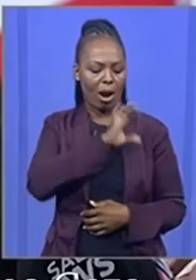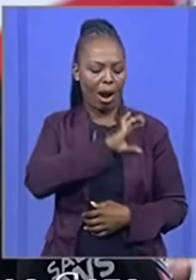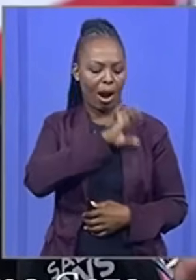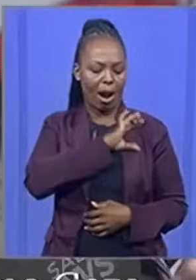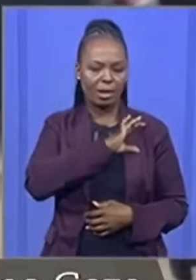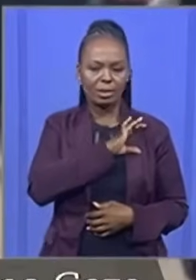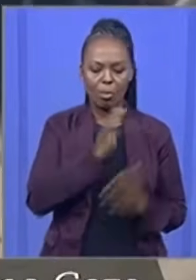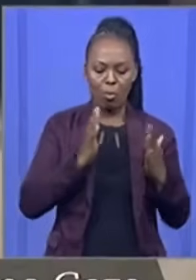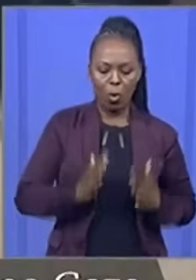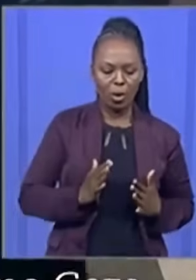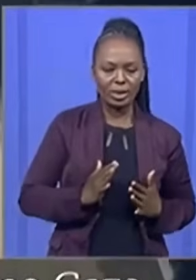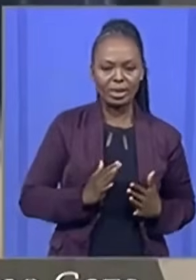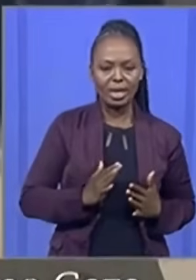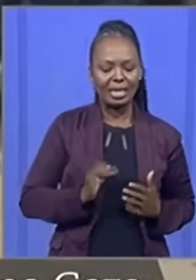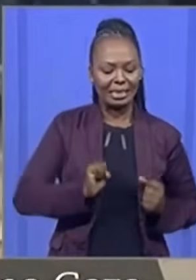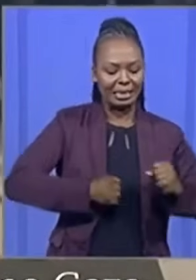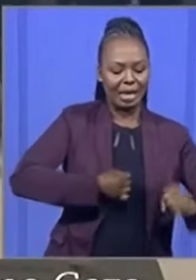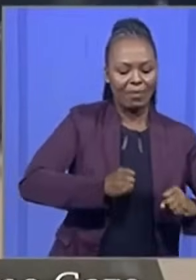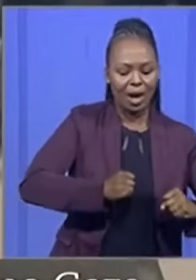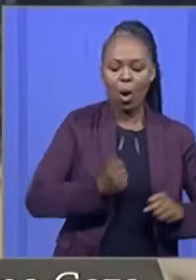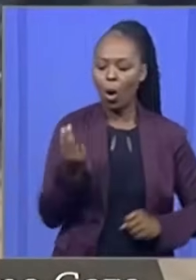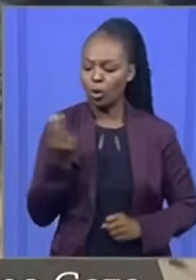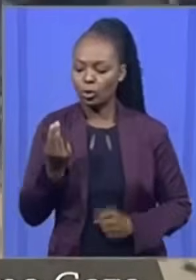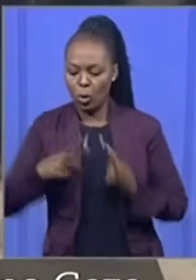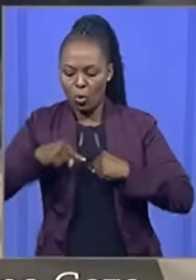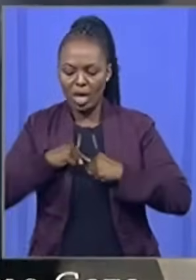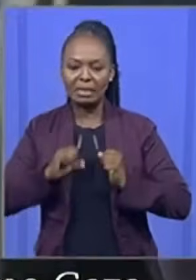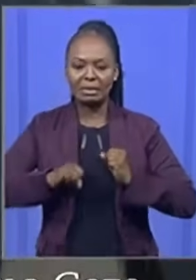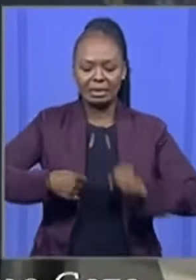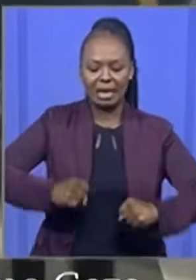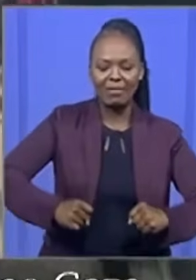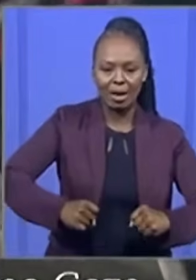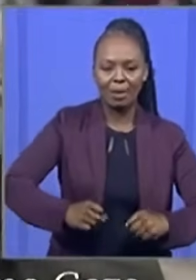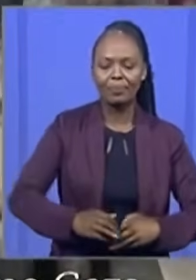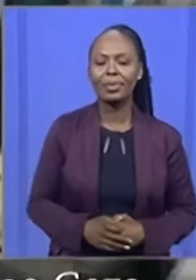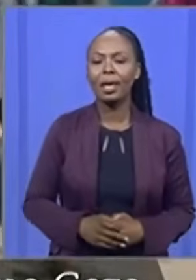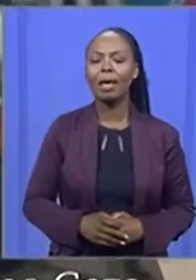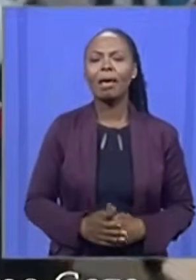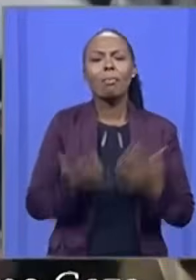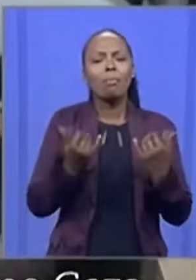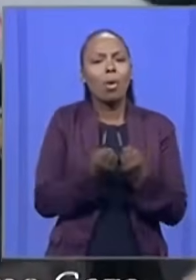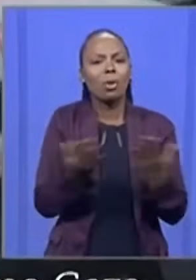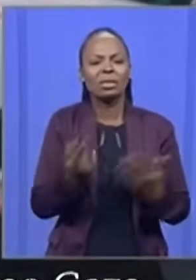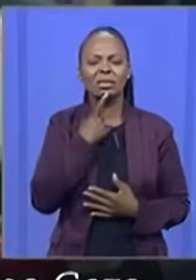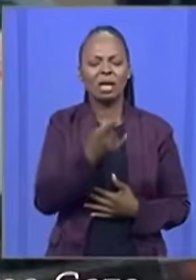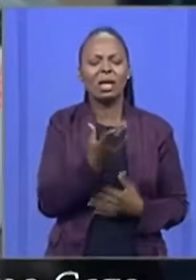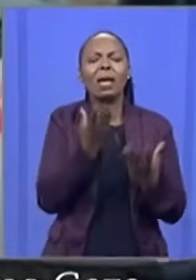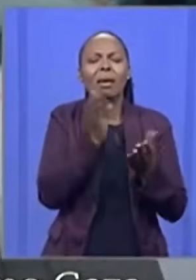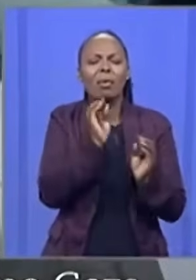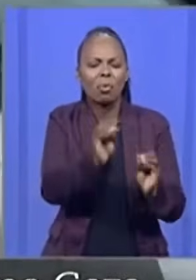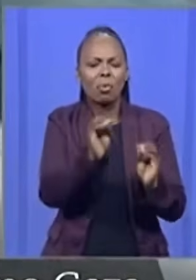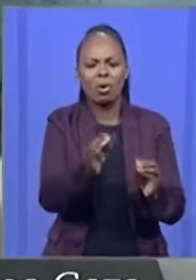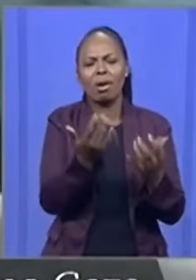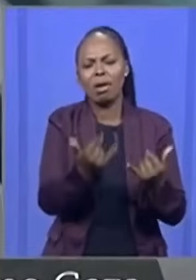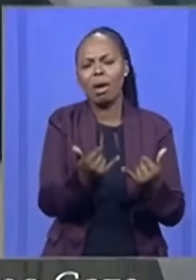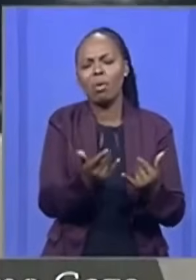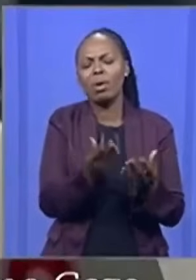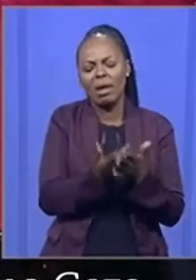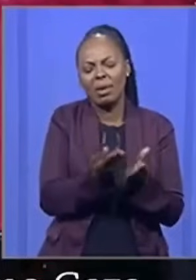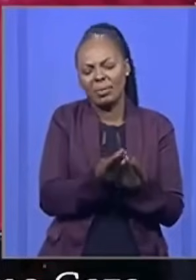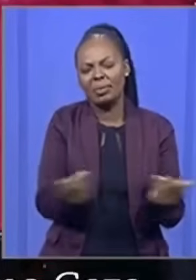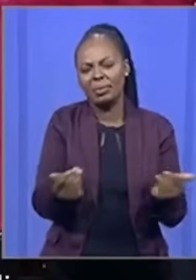all suffer. Mobishopo Mpumlwana e leng karolo ya moifo o re seo ba se boneng ke hore ho na le morero wa ho timetsa morabe o itseng ntweng